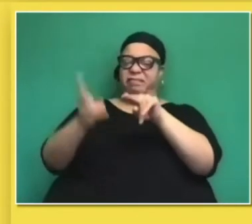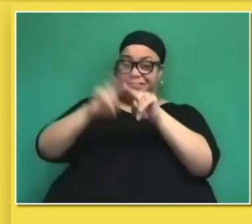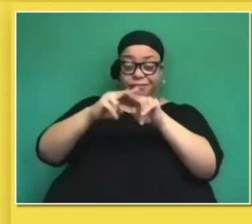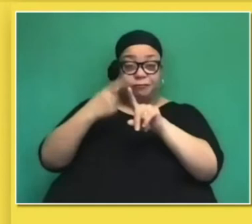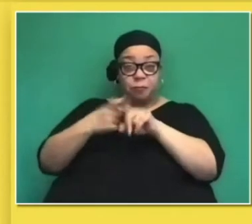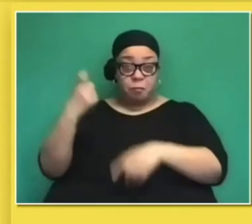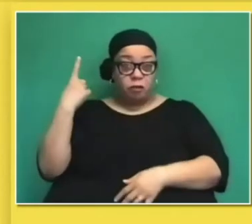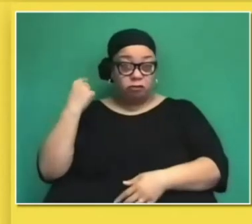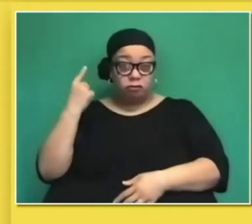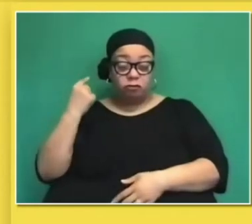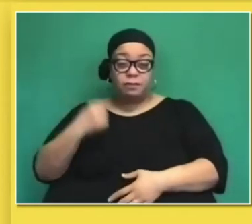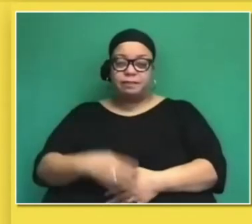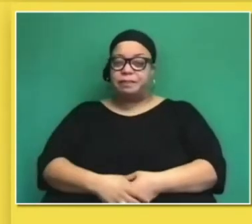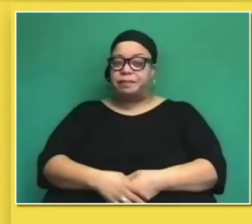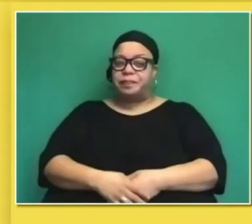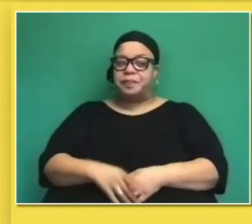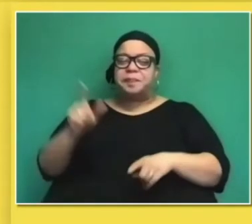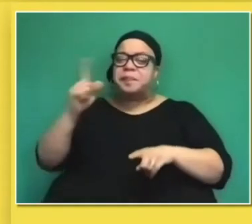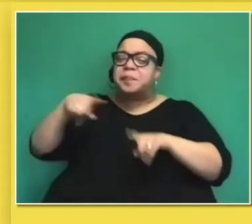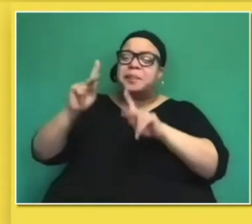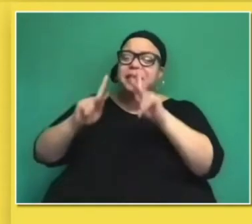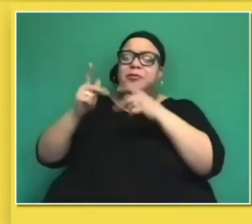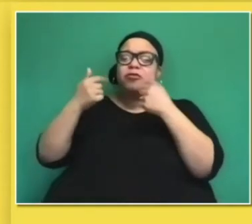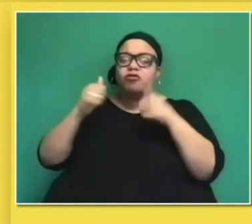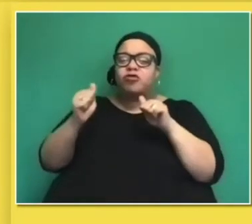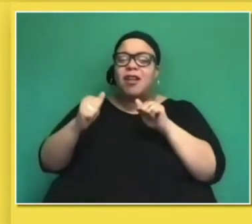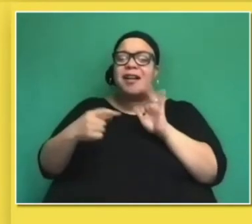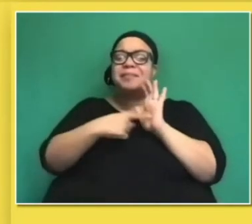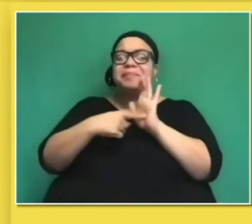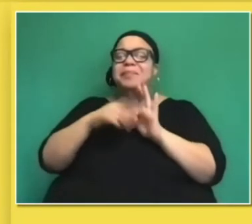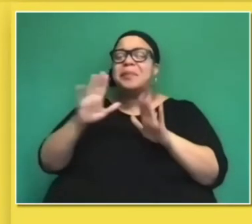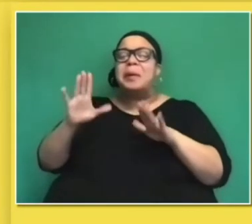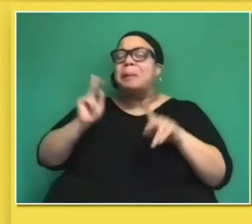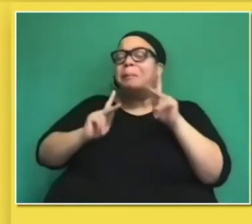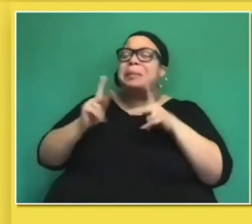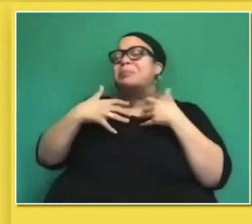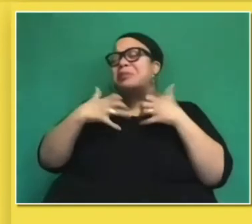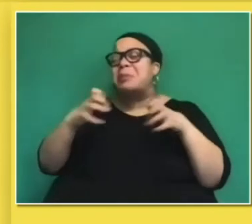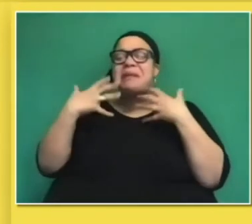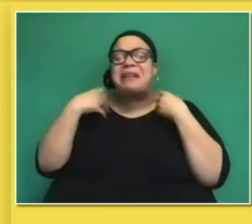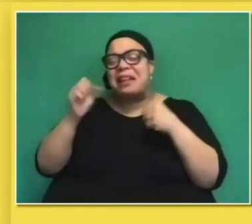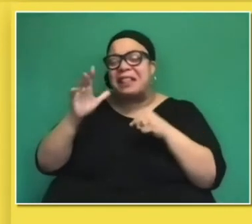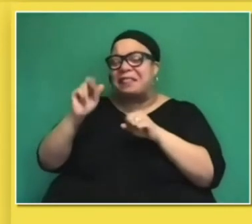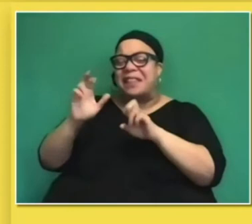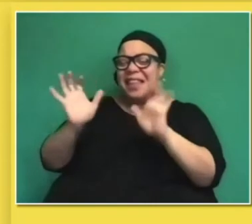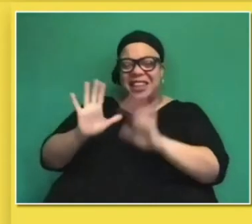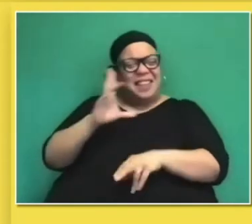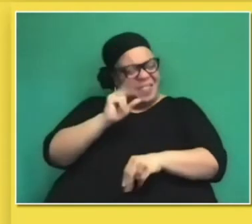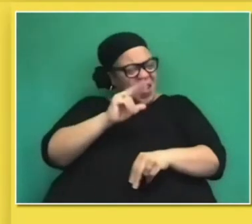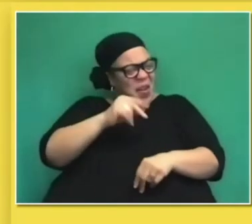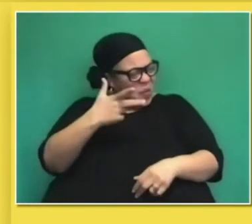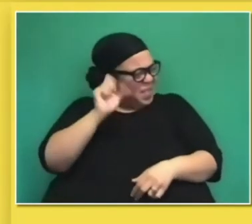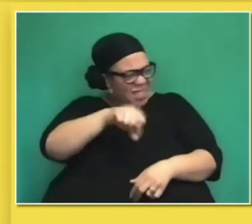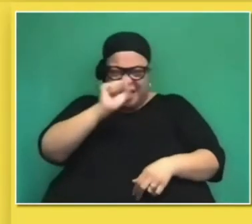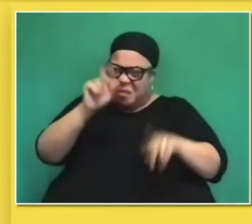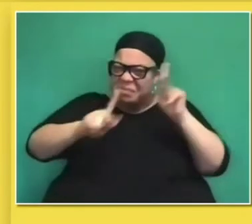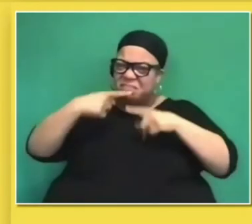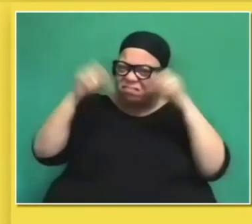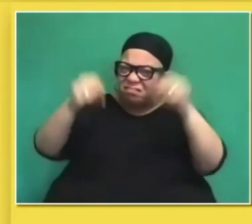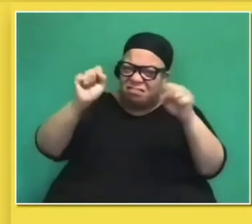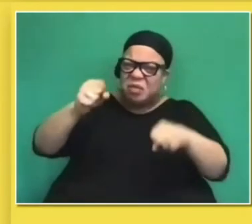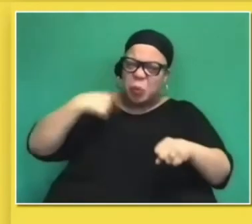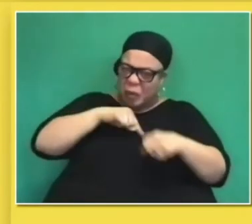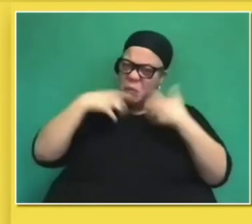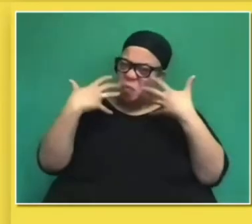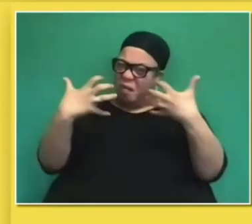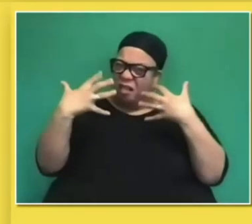the illusion that people don't want healthcare, the people are in a very different place. And that's going to be the key for anybody